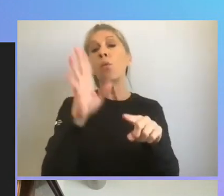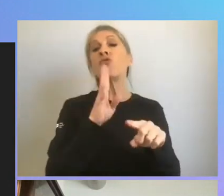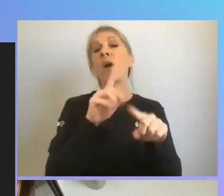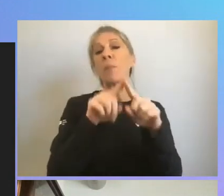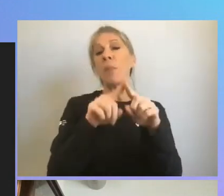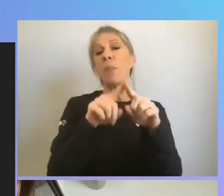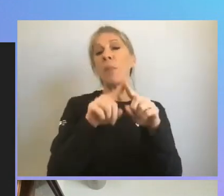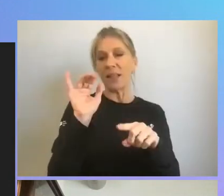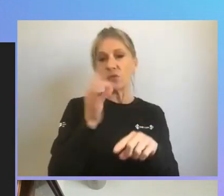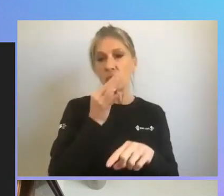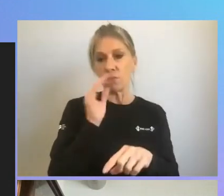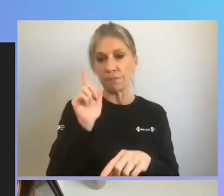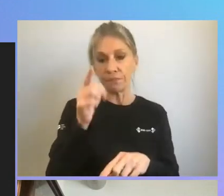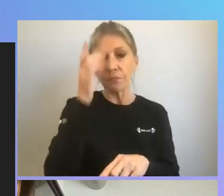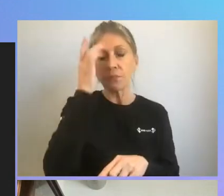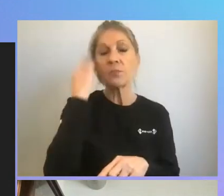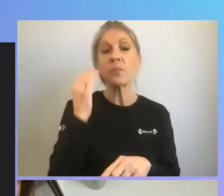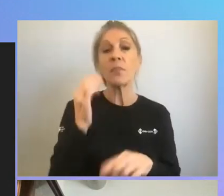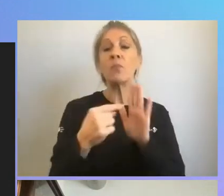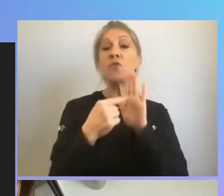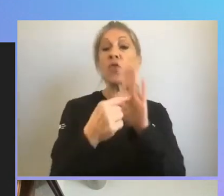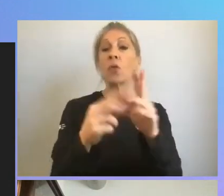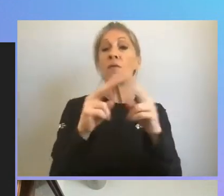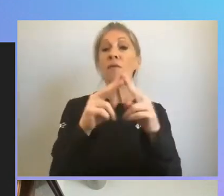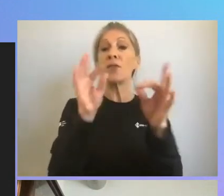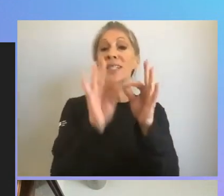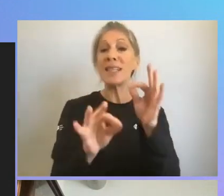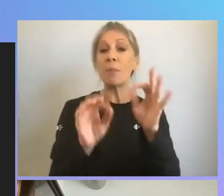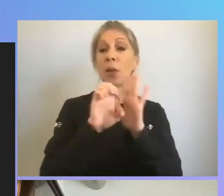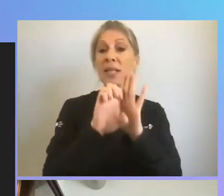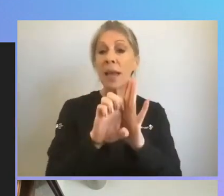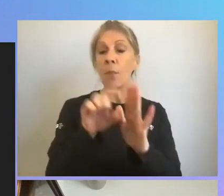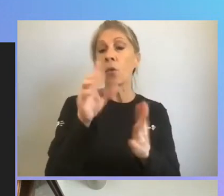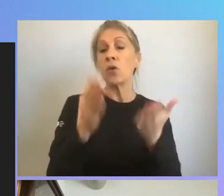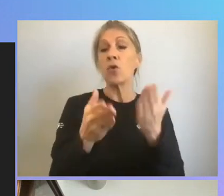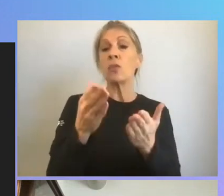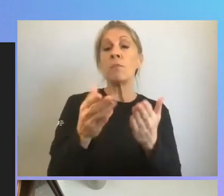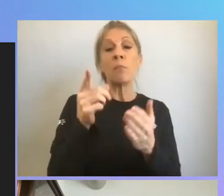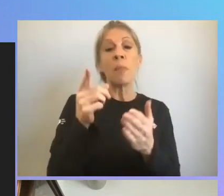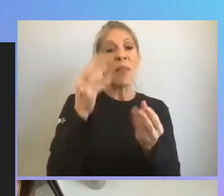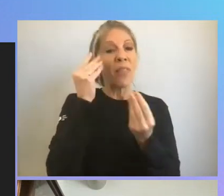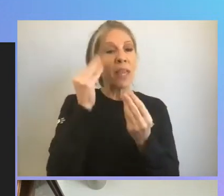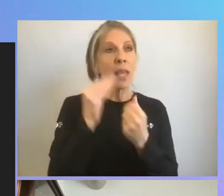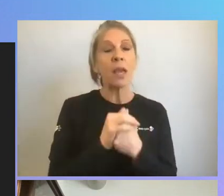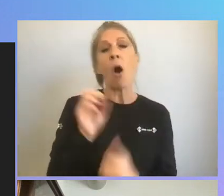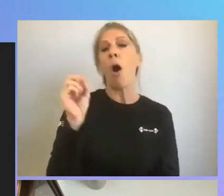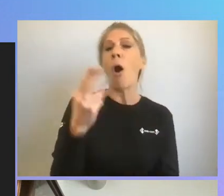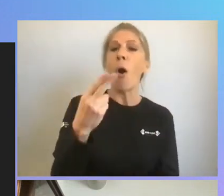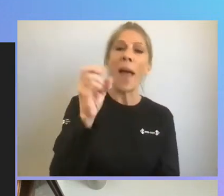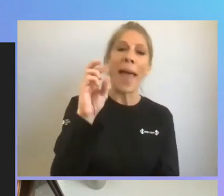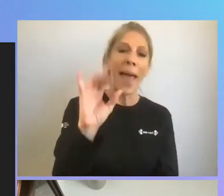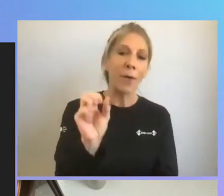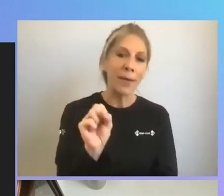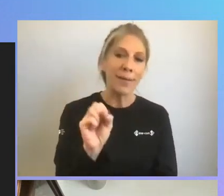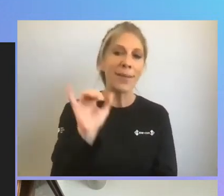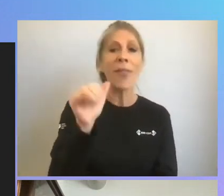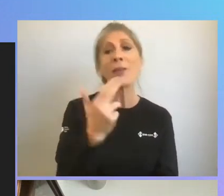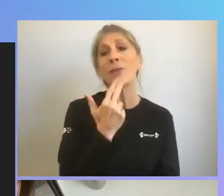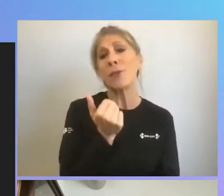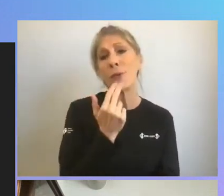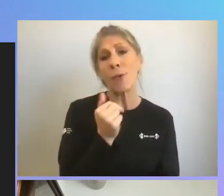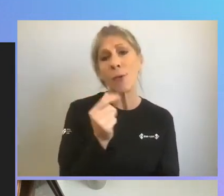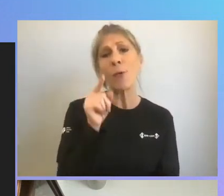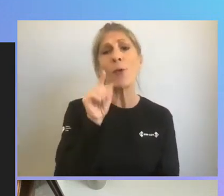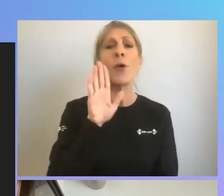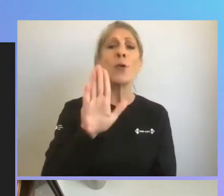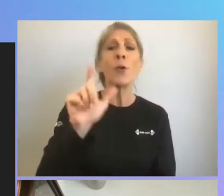minute. So I've shown you some very simple examples. So you're probably thinking, oh, Harris, that's just so cute. Your little